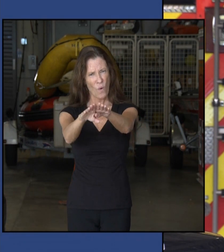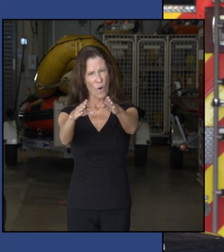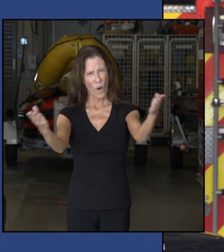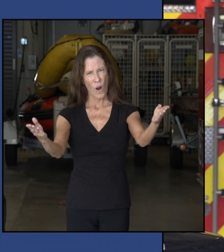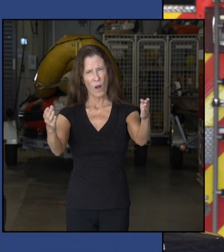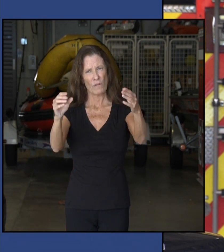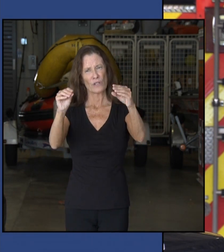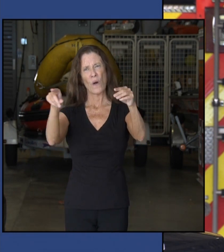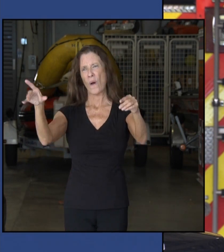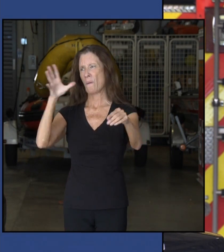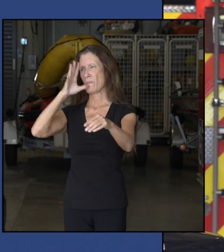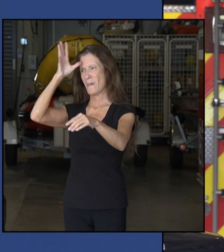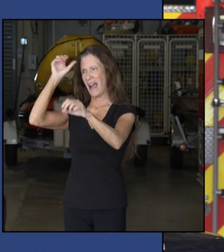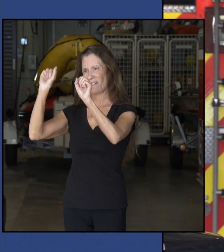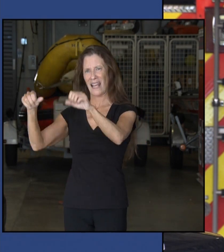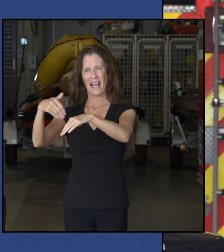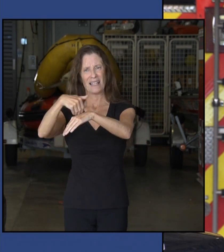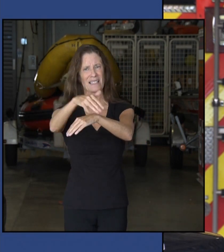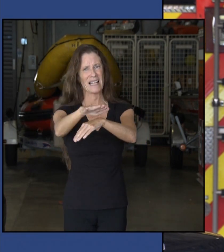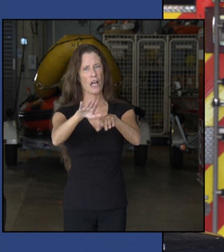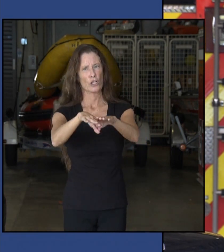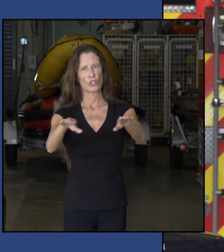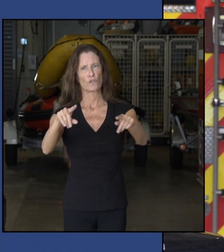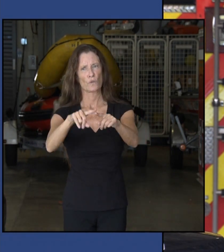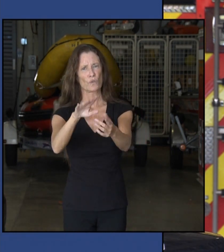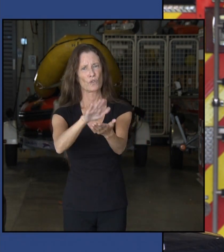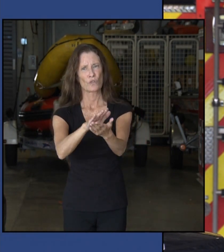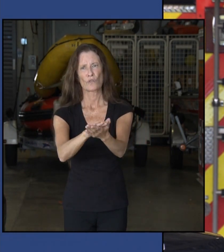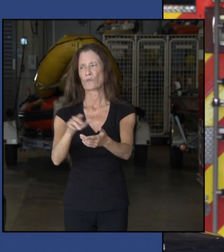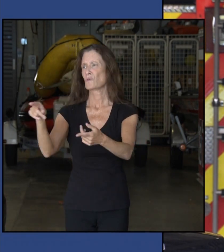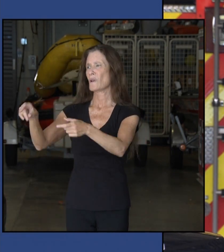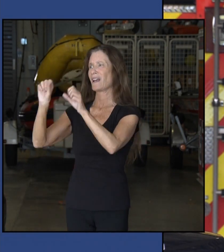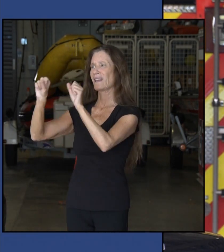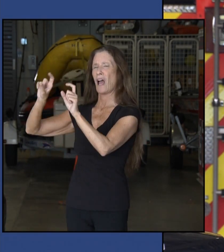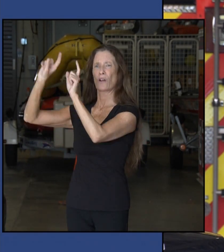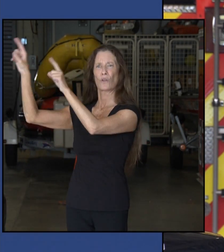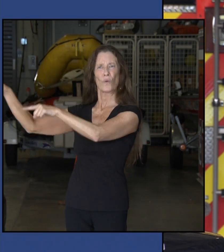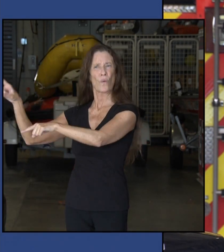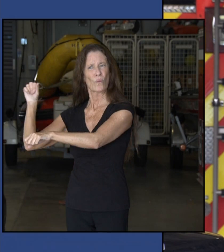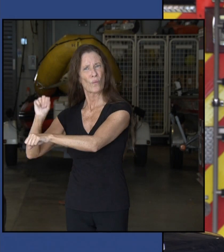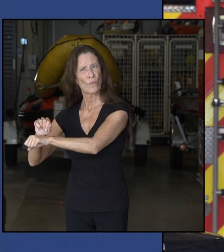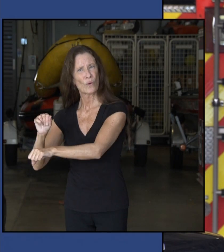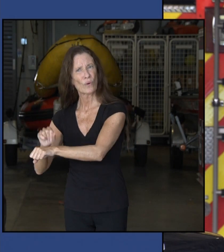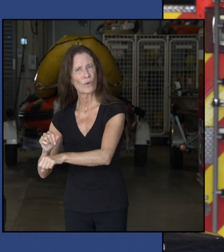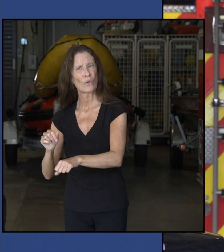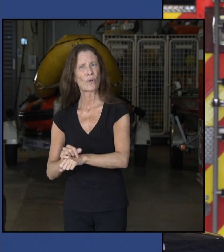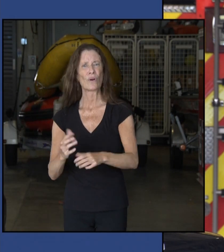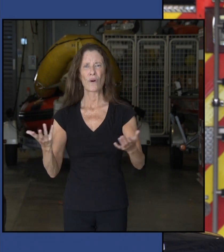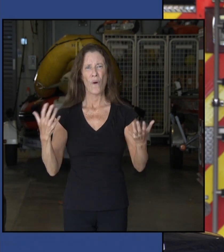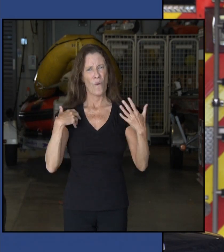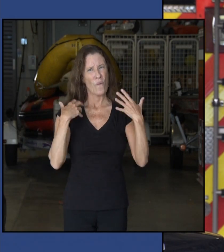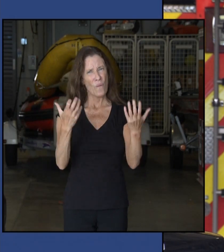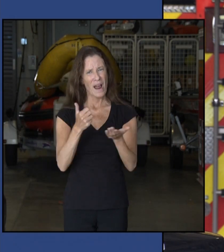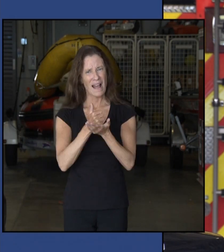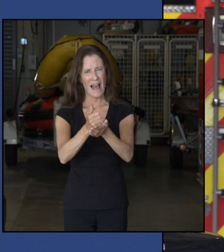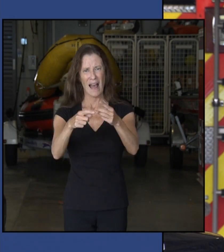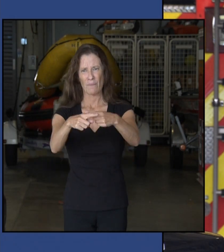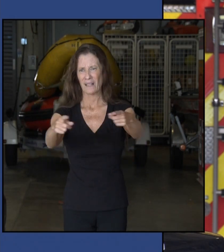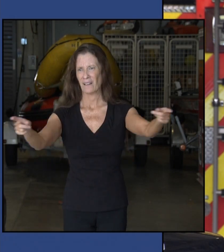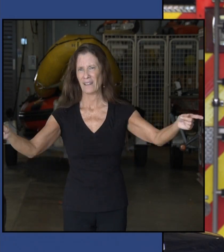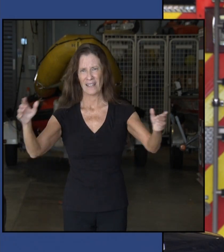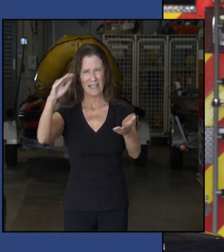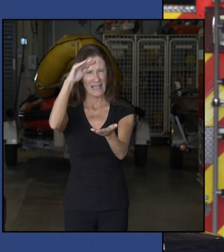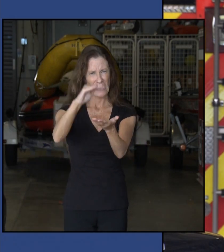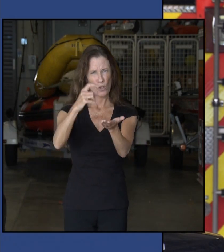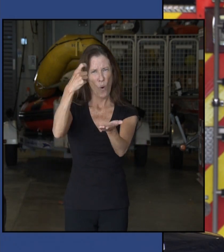open or in person or do virtual training, that they are going to be able to afford to go